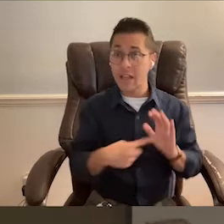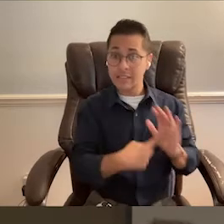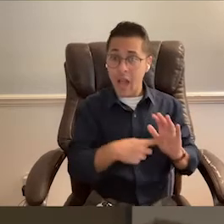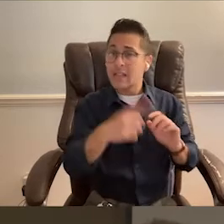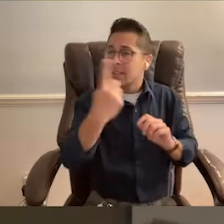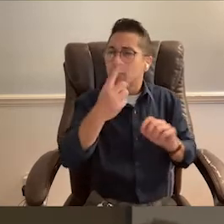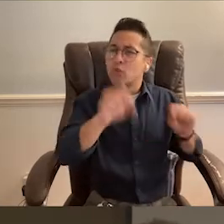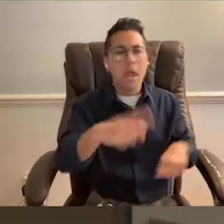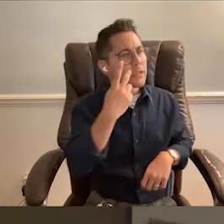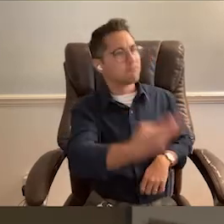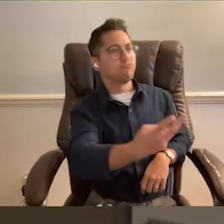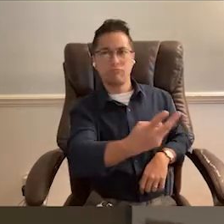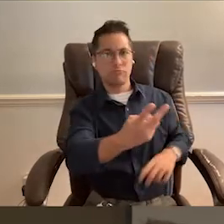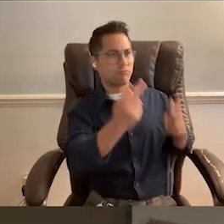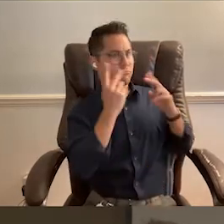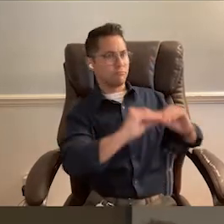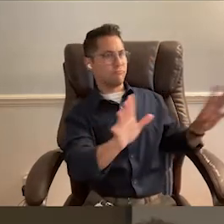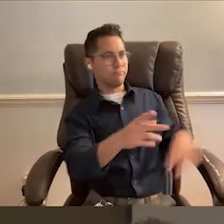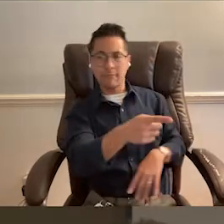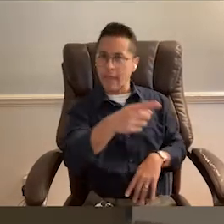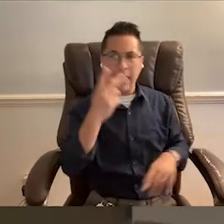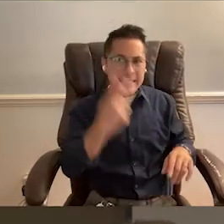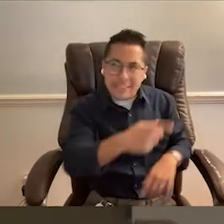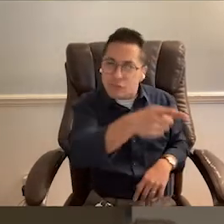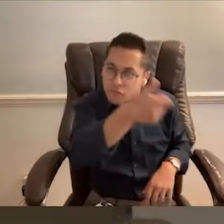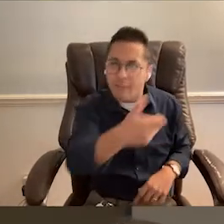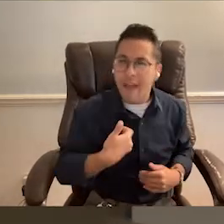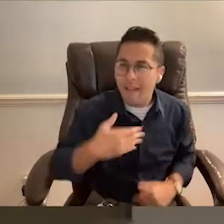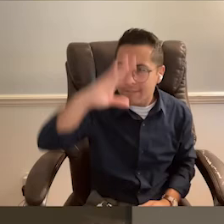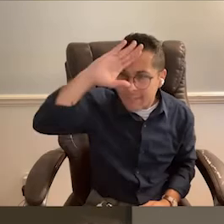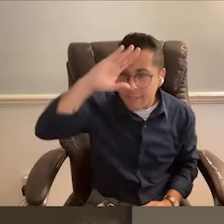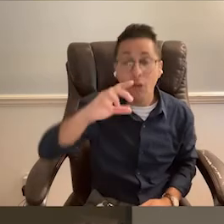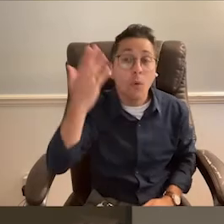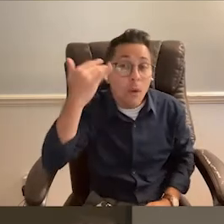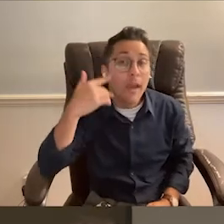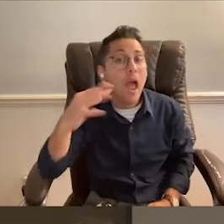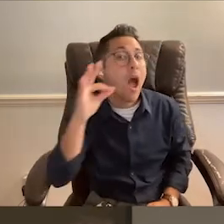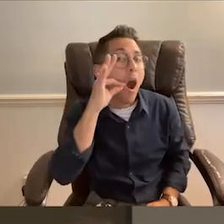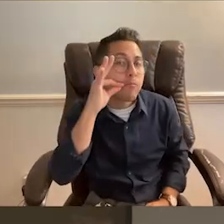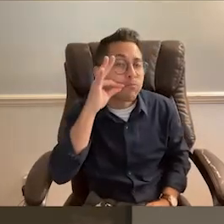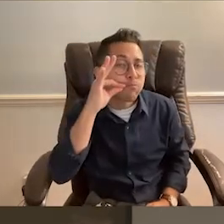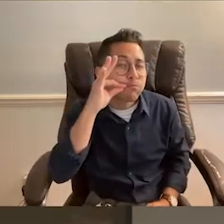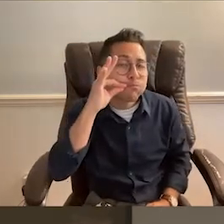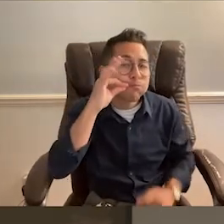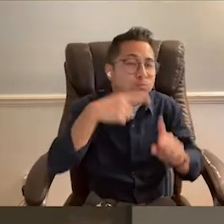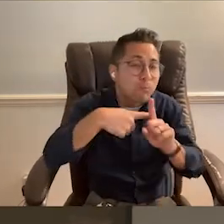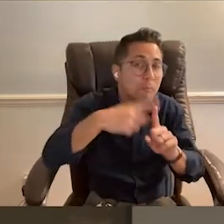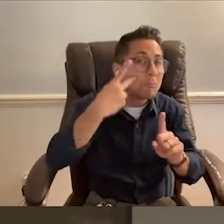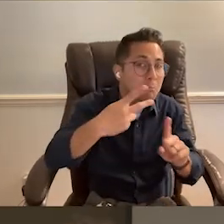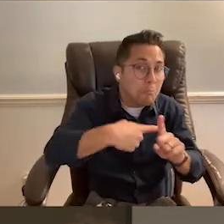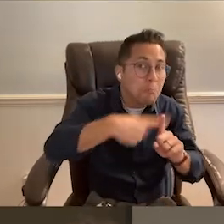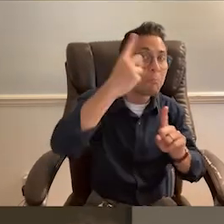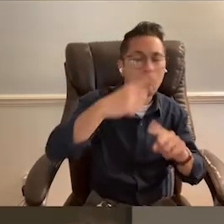is something that can. So a sign is something you can see, or you can examine. Like I can examine if you have a fever because